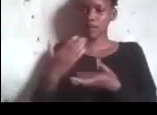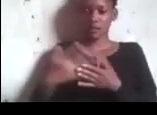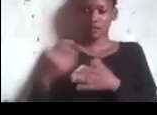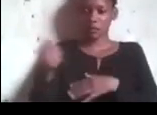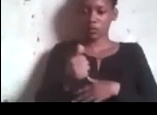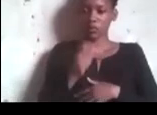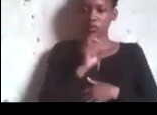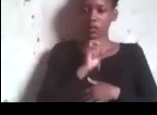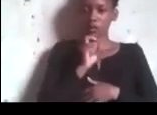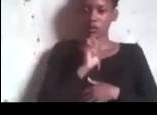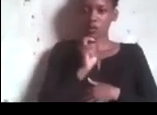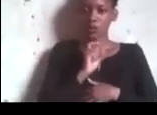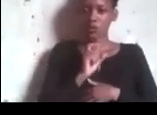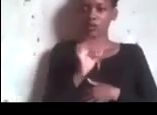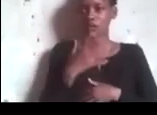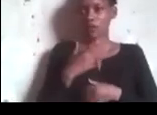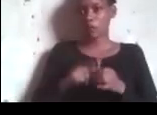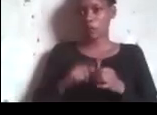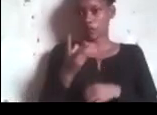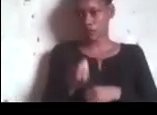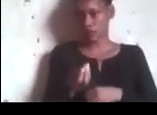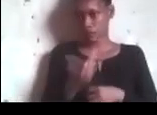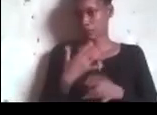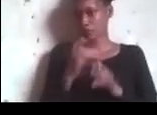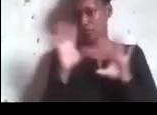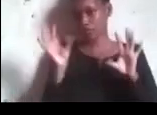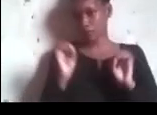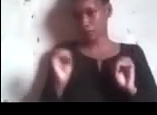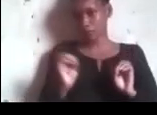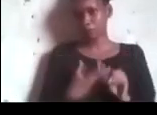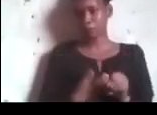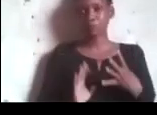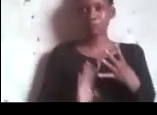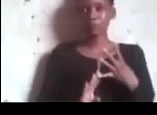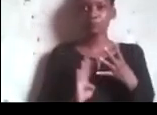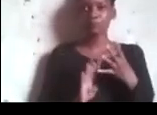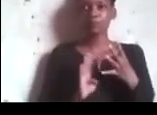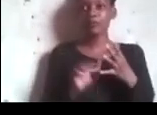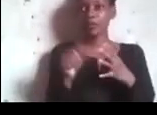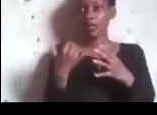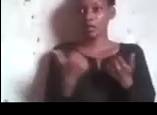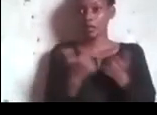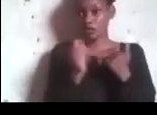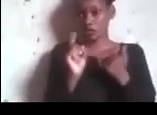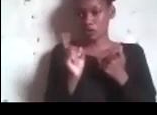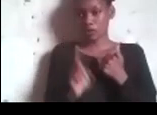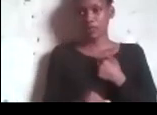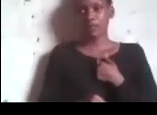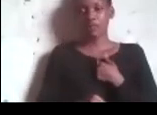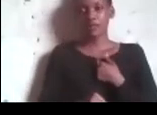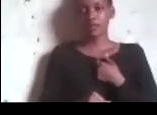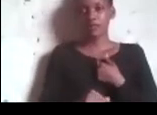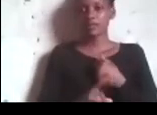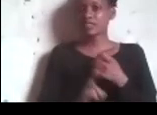suitably qualified. Also, another difficult that is there is that the law failed to